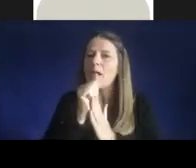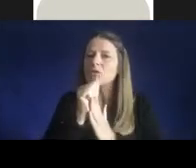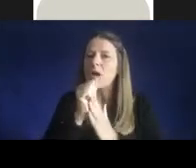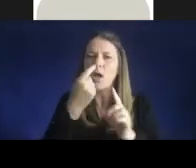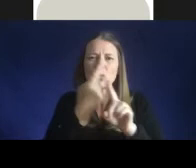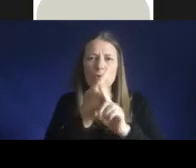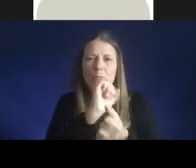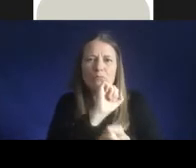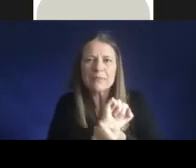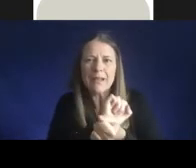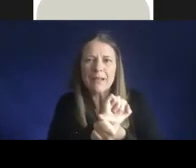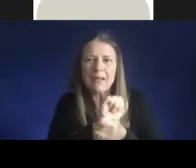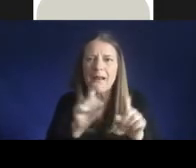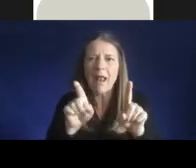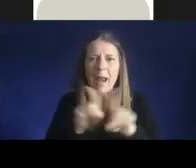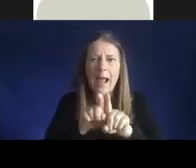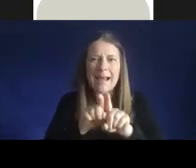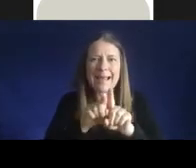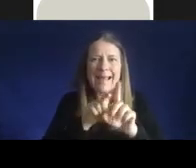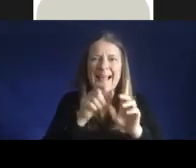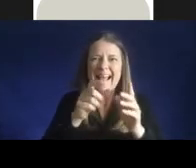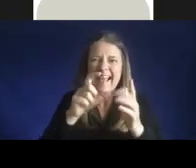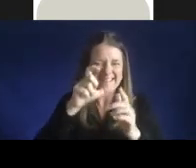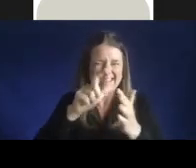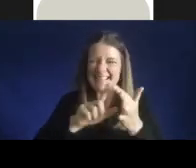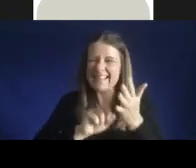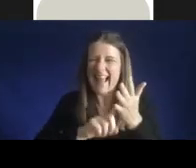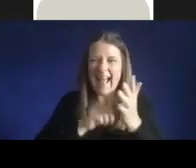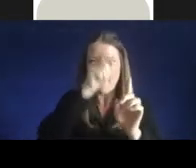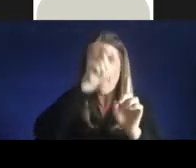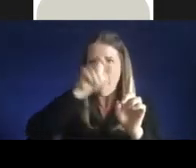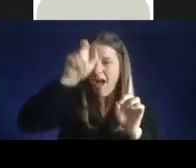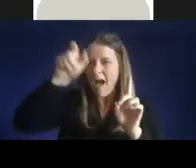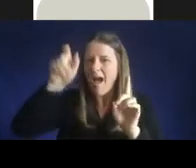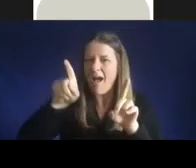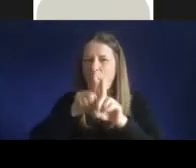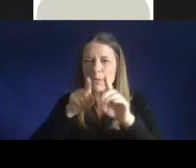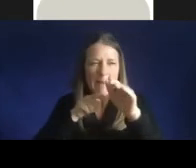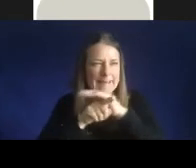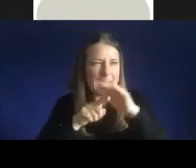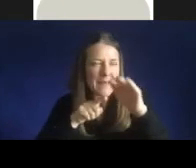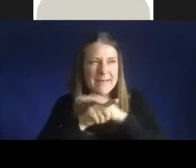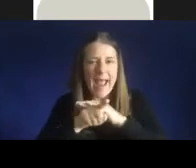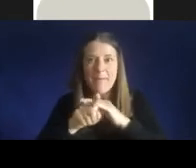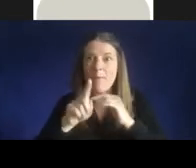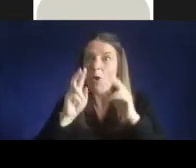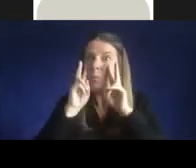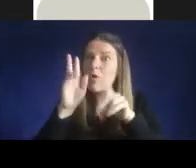the trap of having cell bars and escapes fantasized in movies like The Great